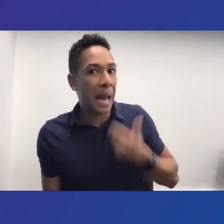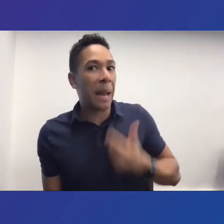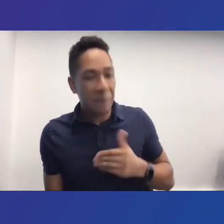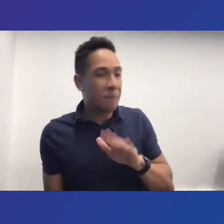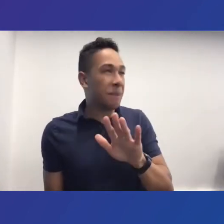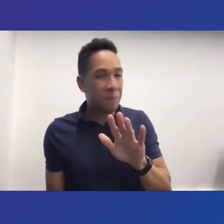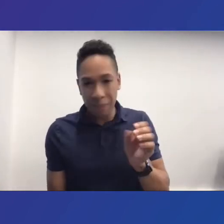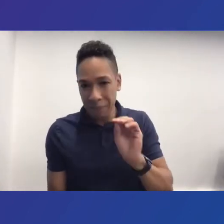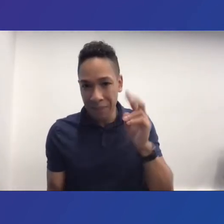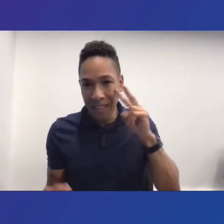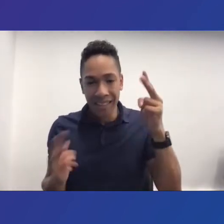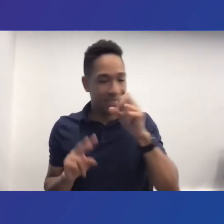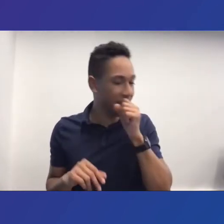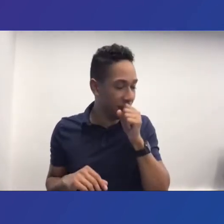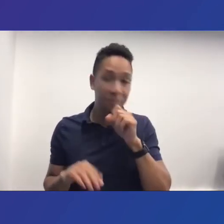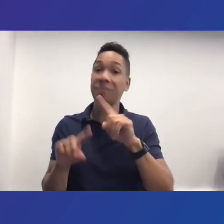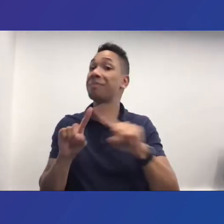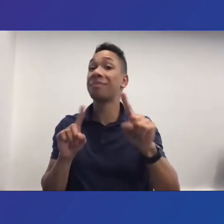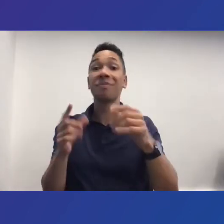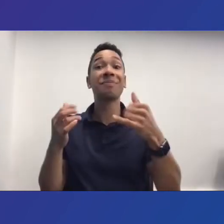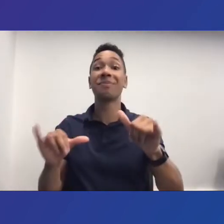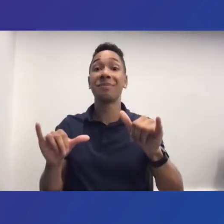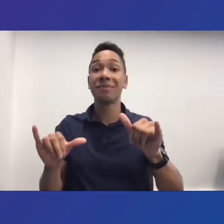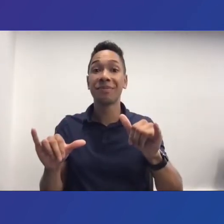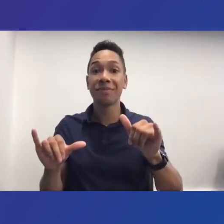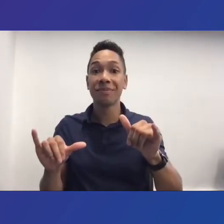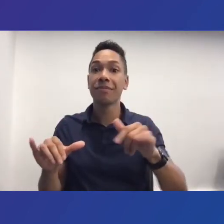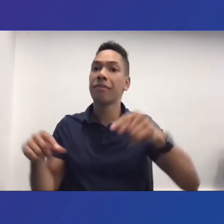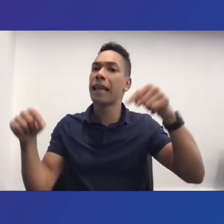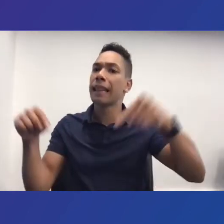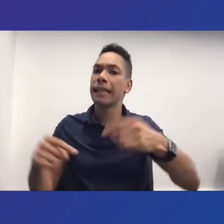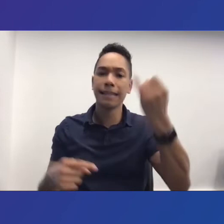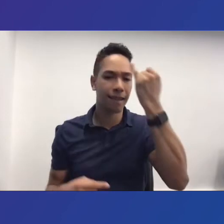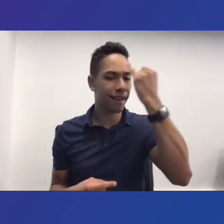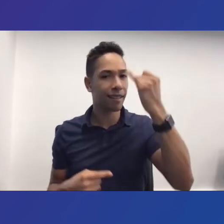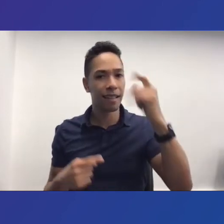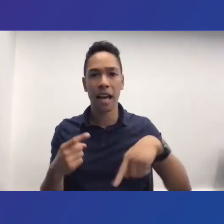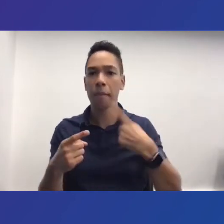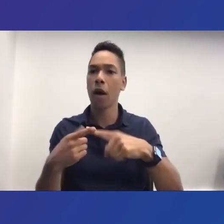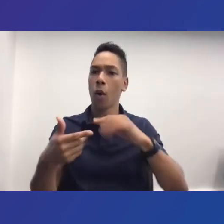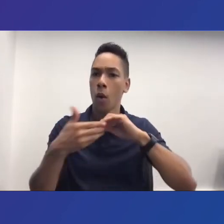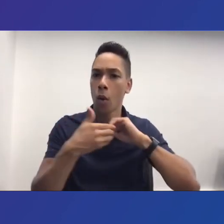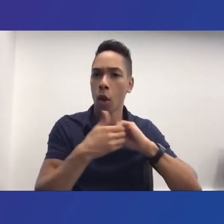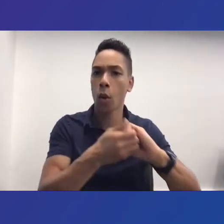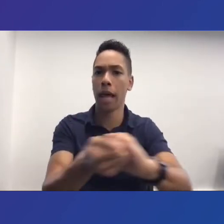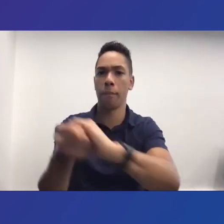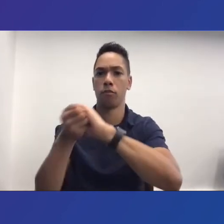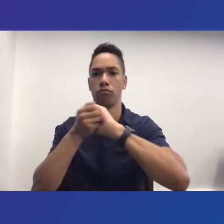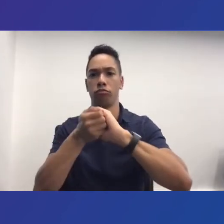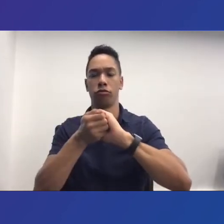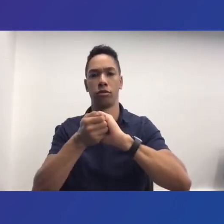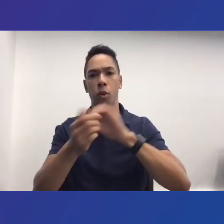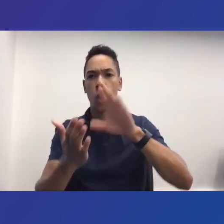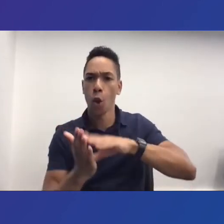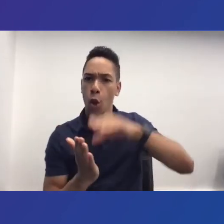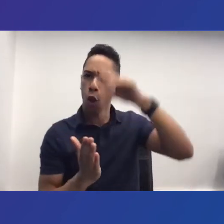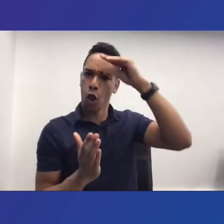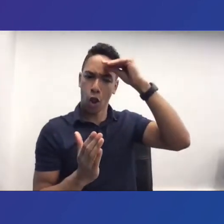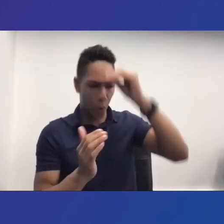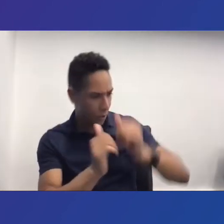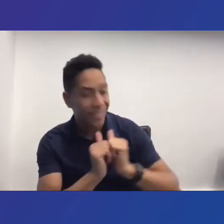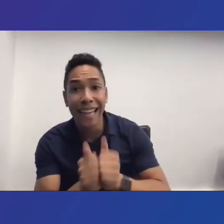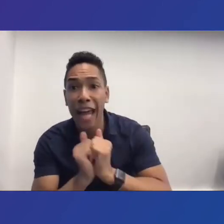me. Yeah, but still. But this idea of cooperation, collaboration, learning